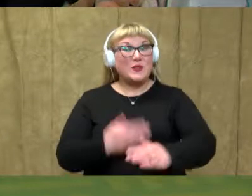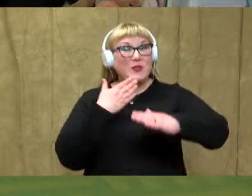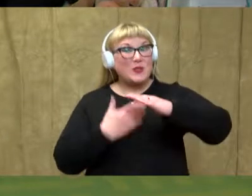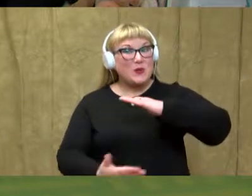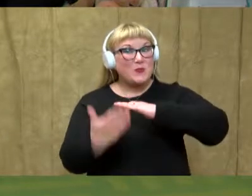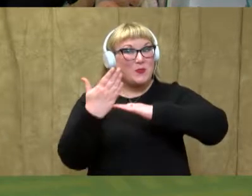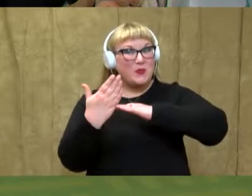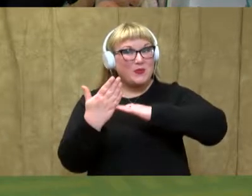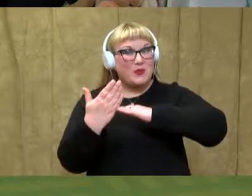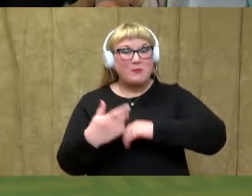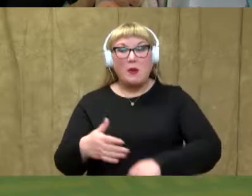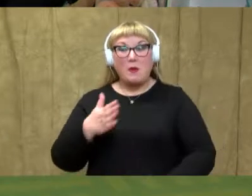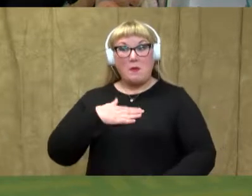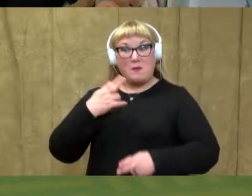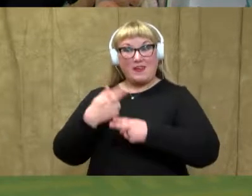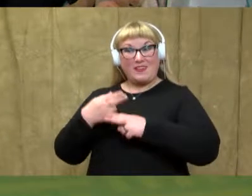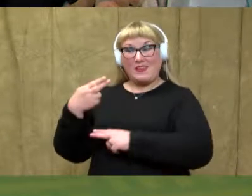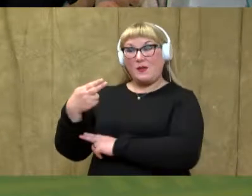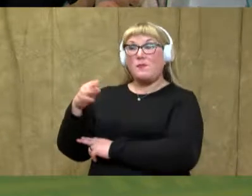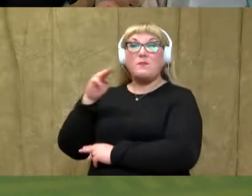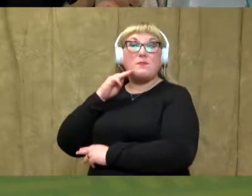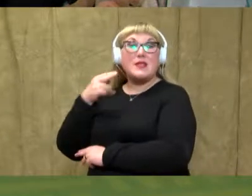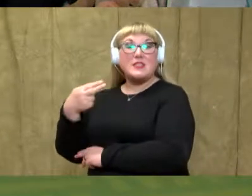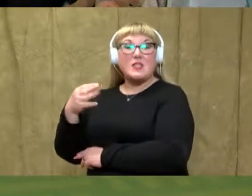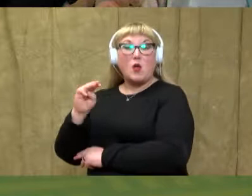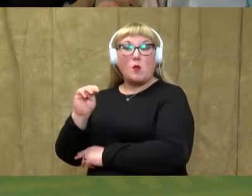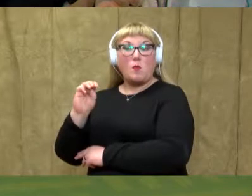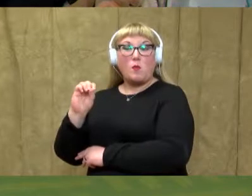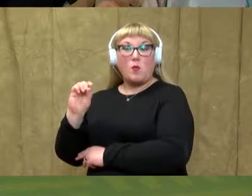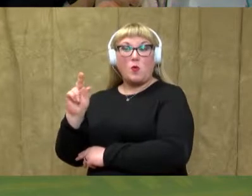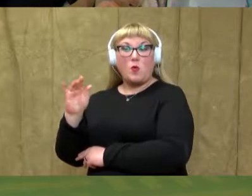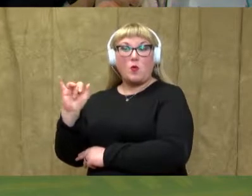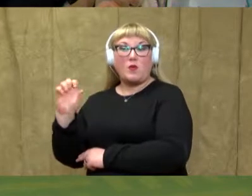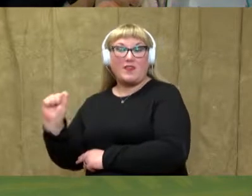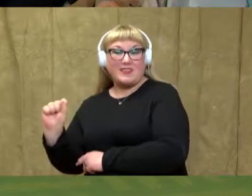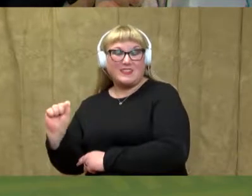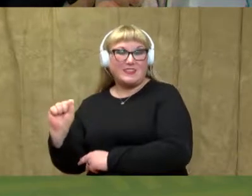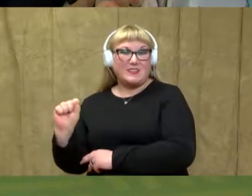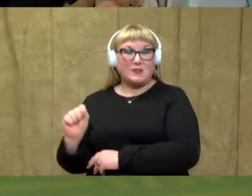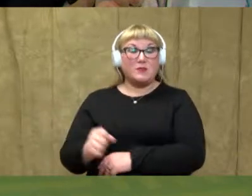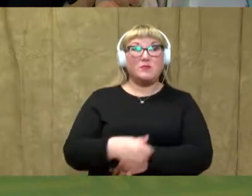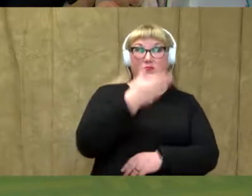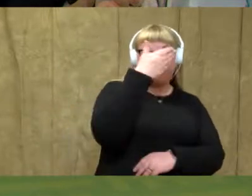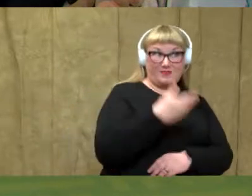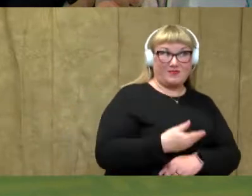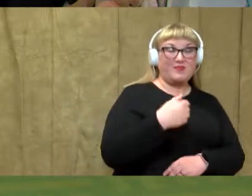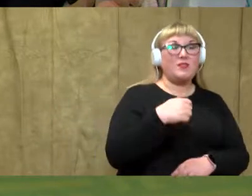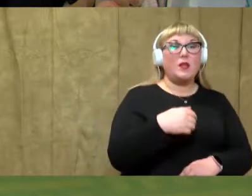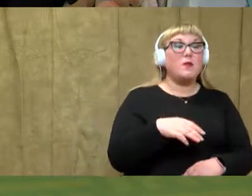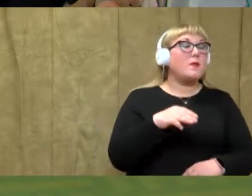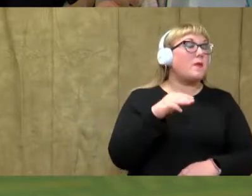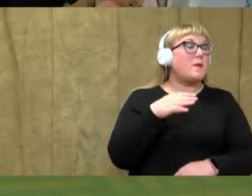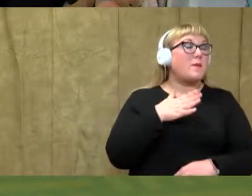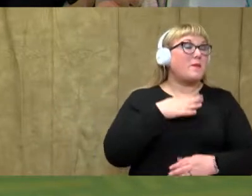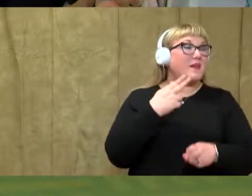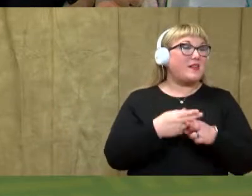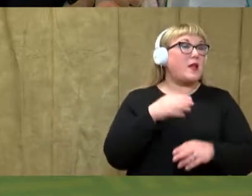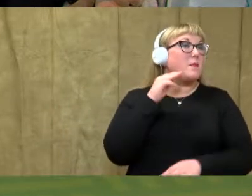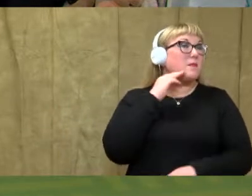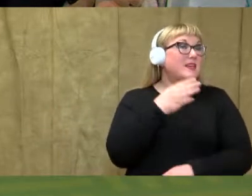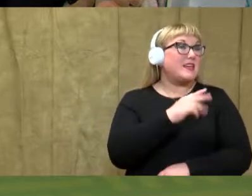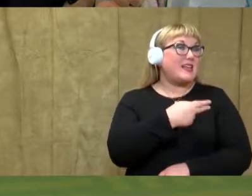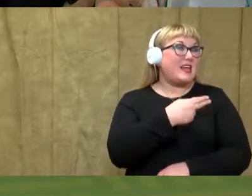Good morning. My name is Helen Morris. I'm one of the pre-K teachers at E.R. Dixon. Good morning. My name is Paula Harris, and I'm one of